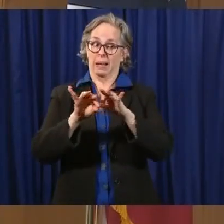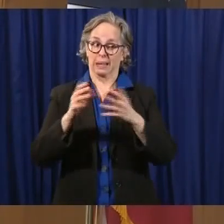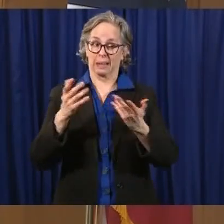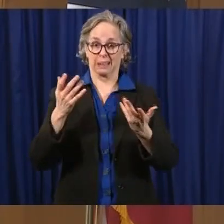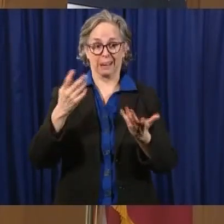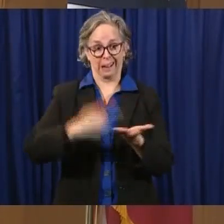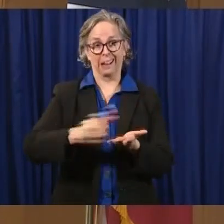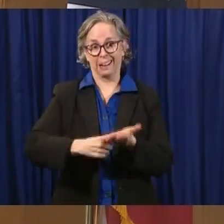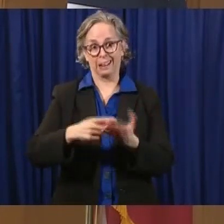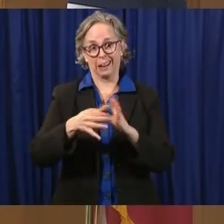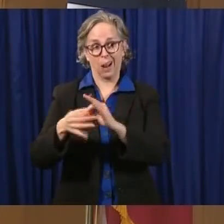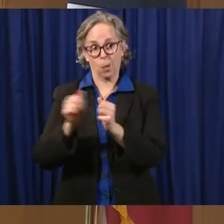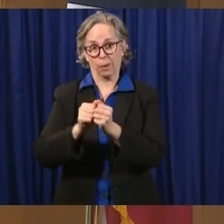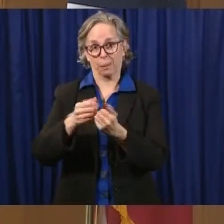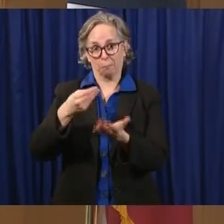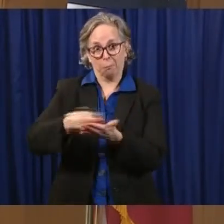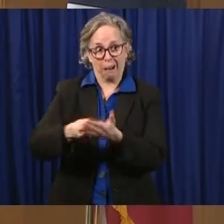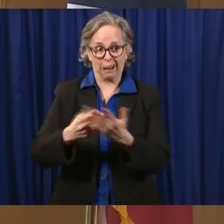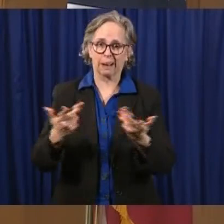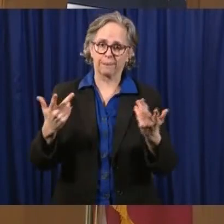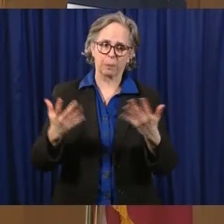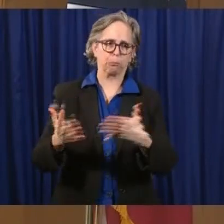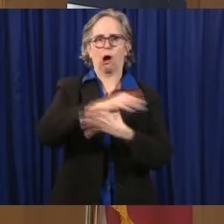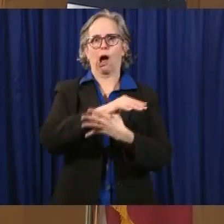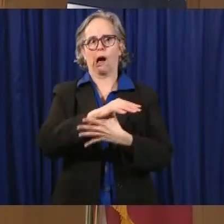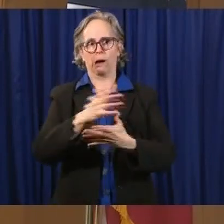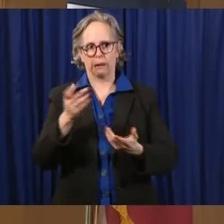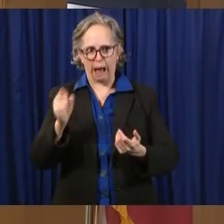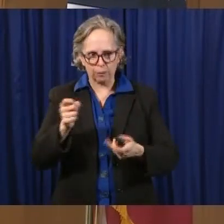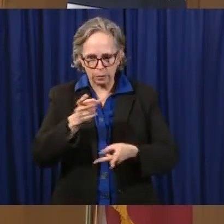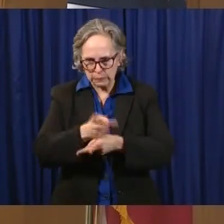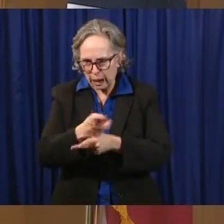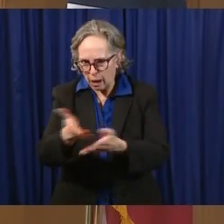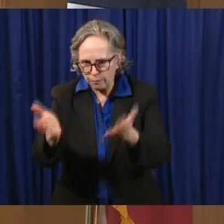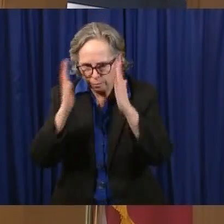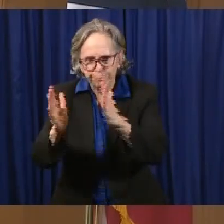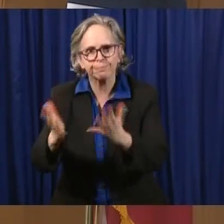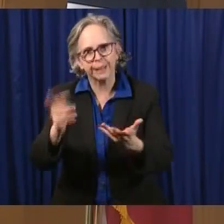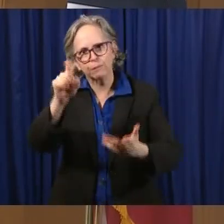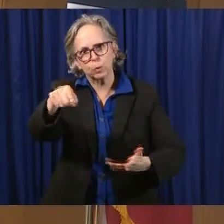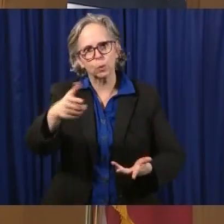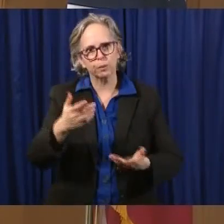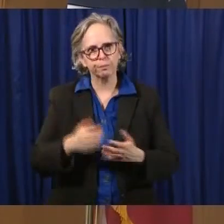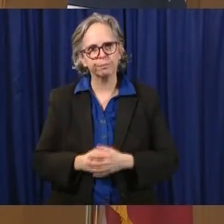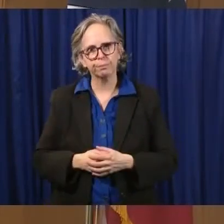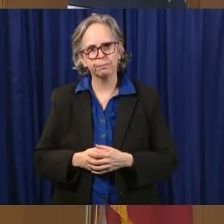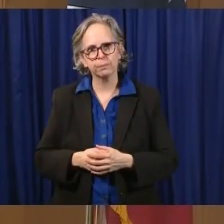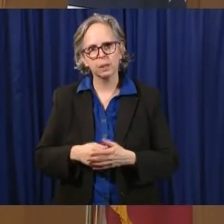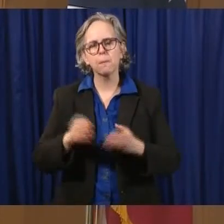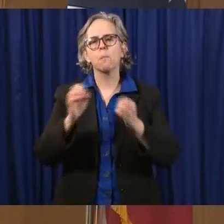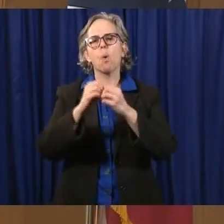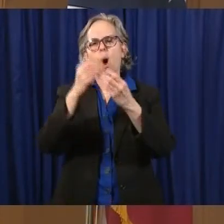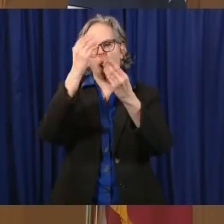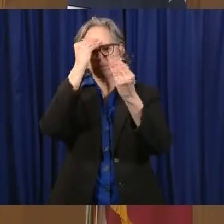priorities. You have to take care of business. You have to take care of that. So we'll have some announcements in the next few